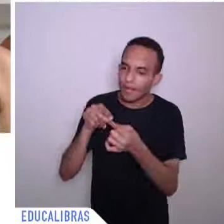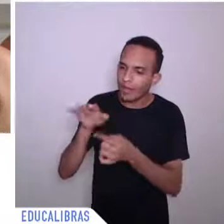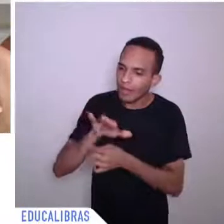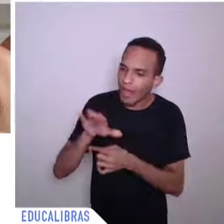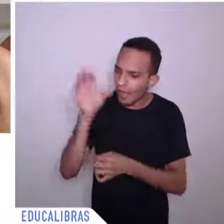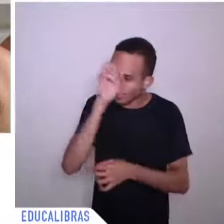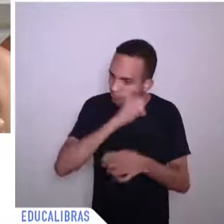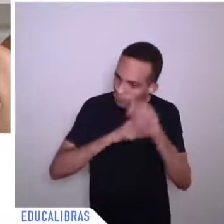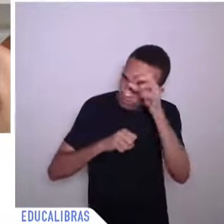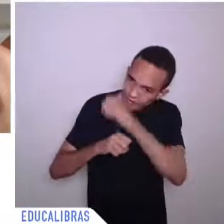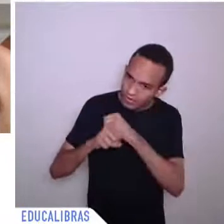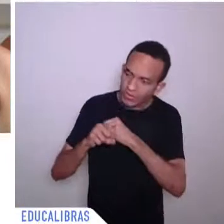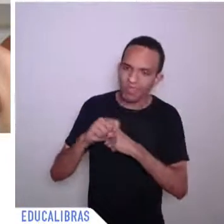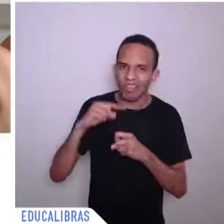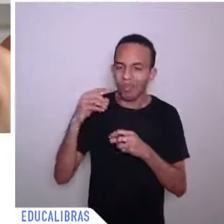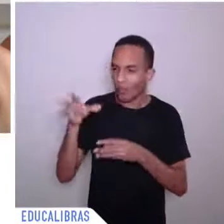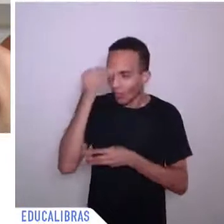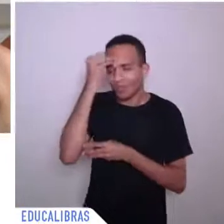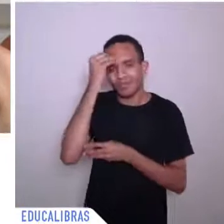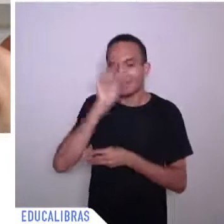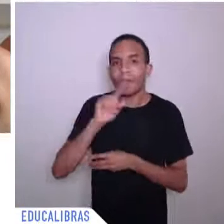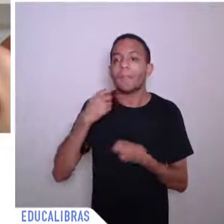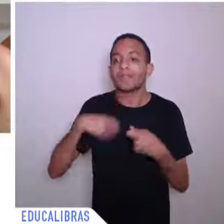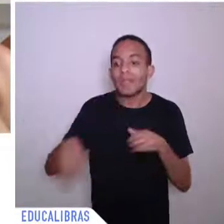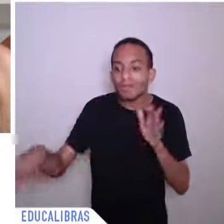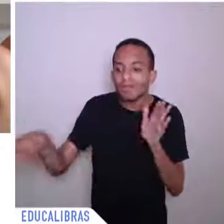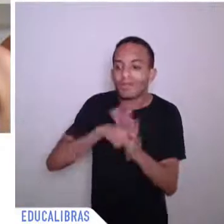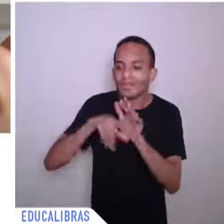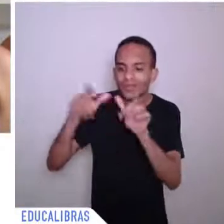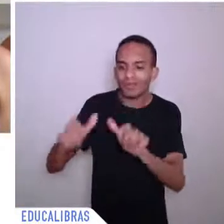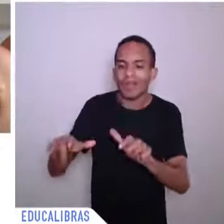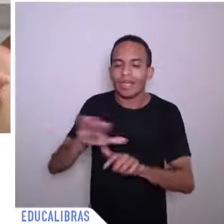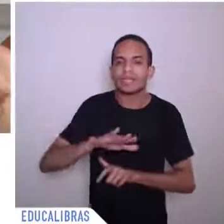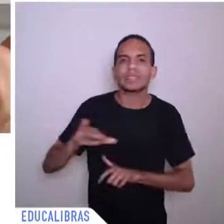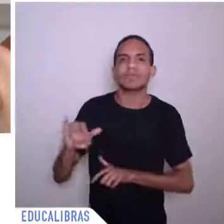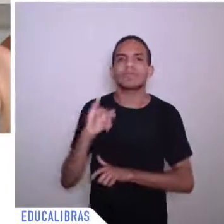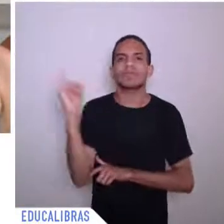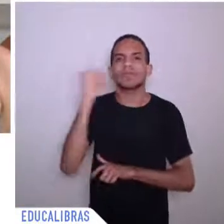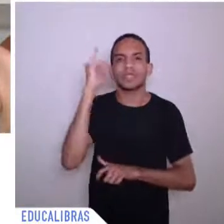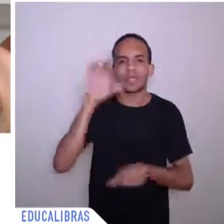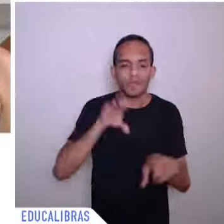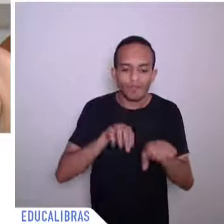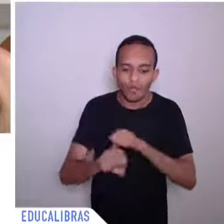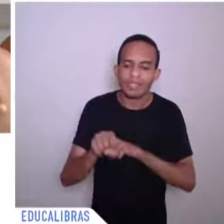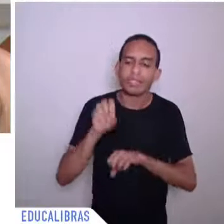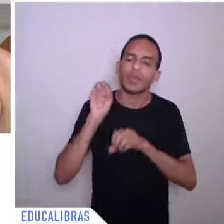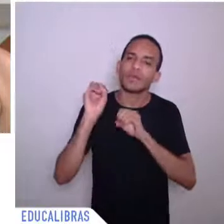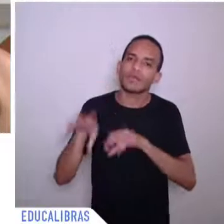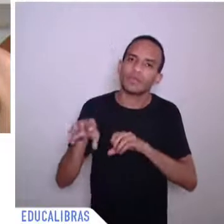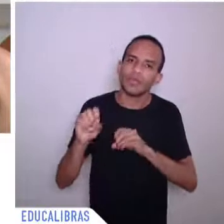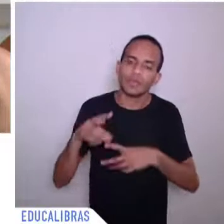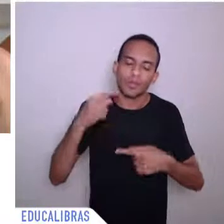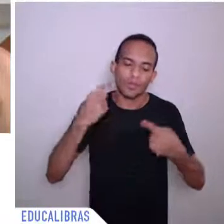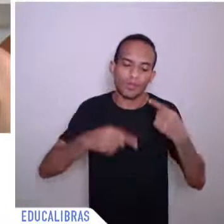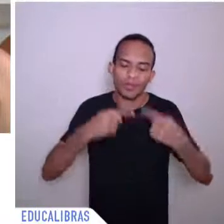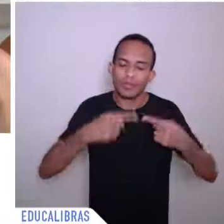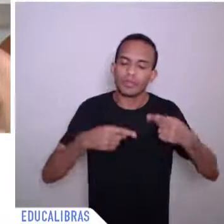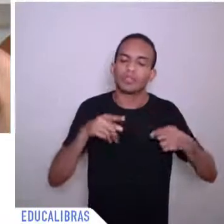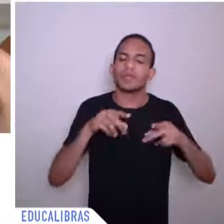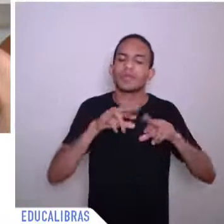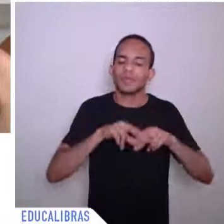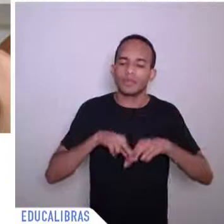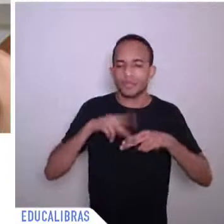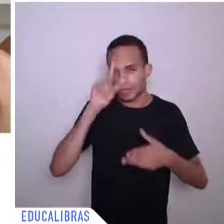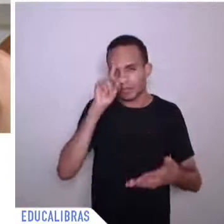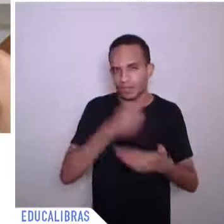the incorporation of what is said within this environment, but we need to make these environments part of the